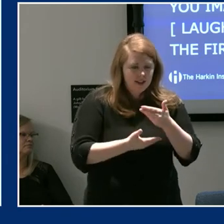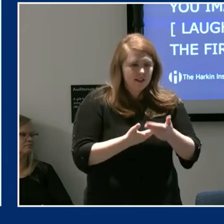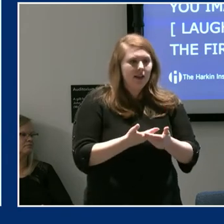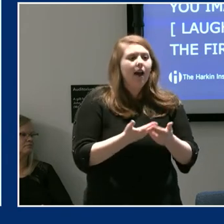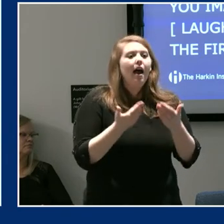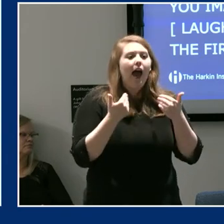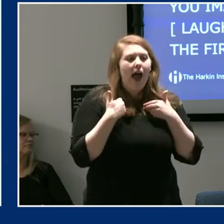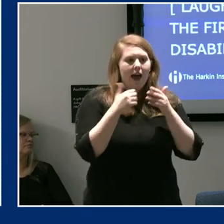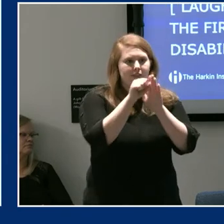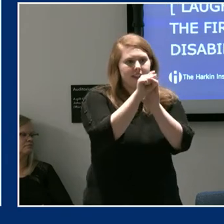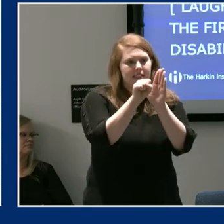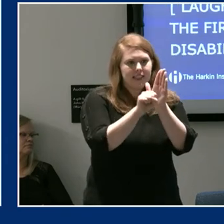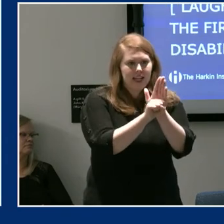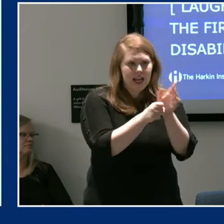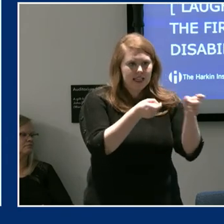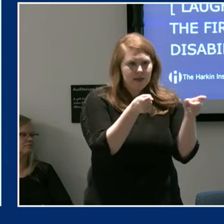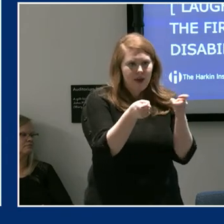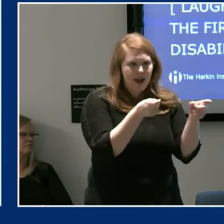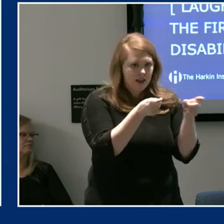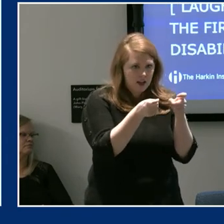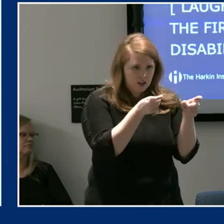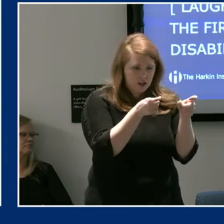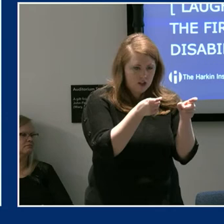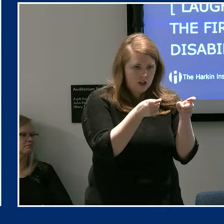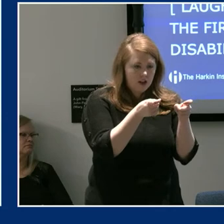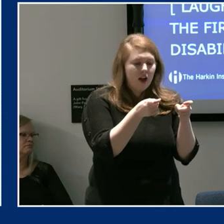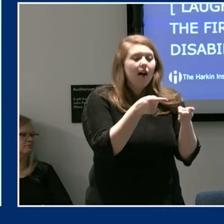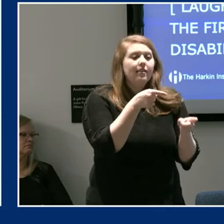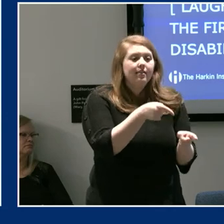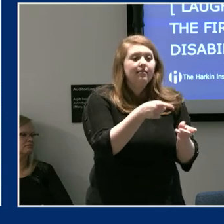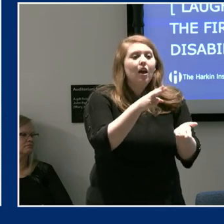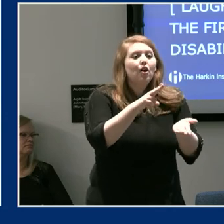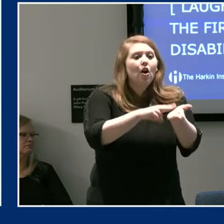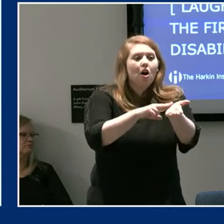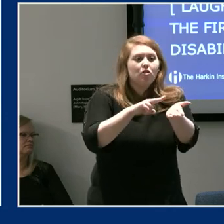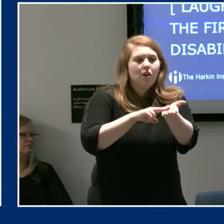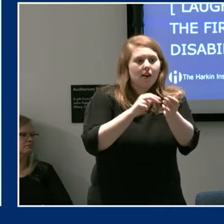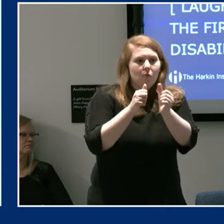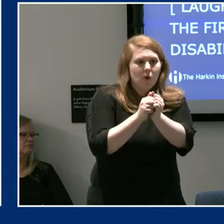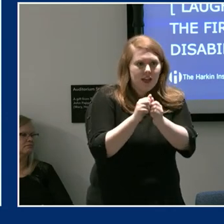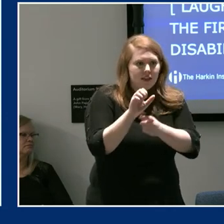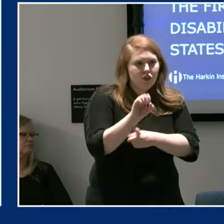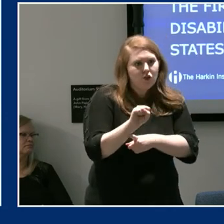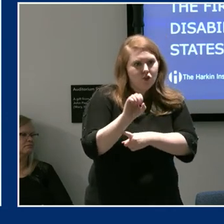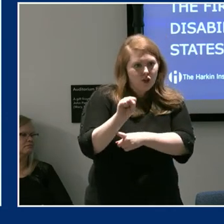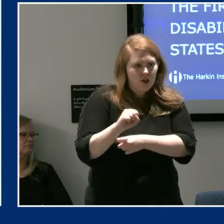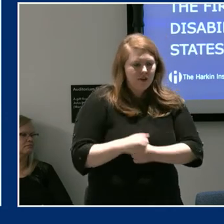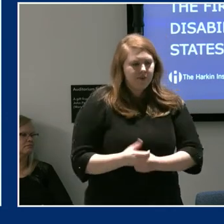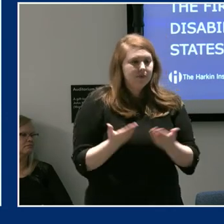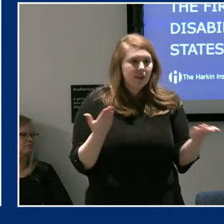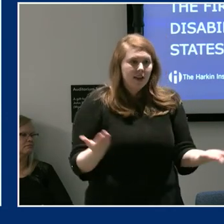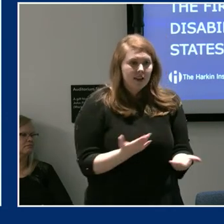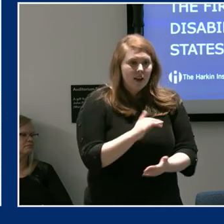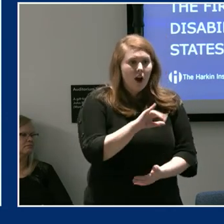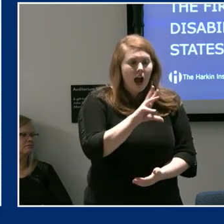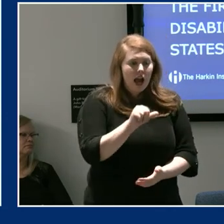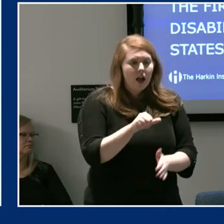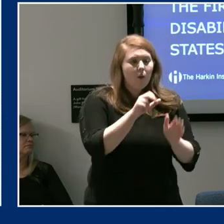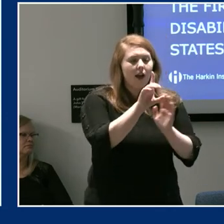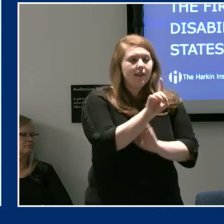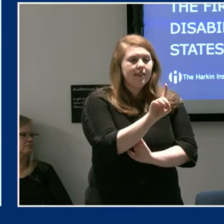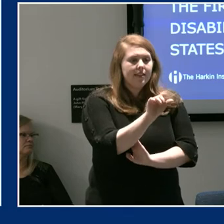by the states. They contract with Social Security. In Iowa, the disability